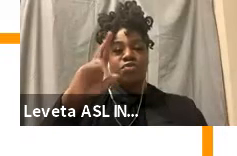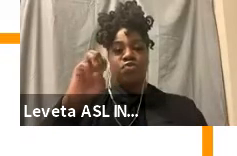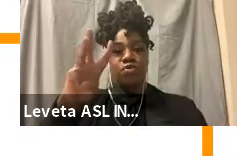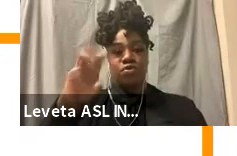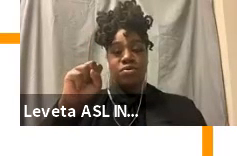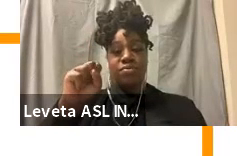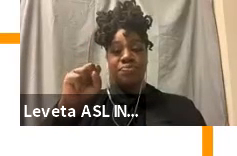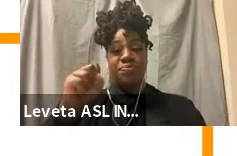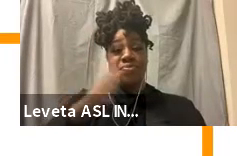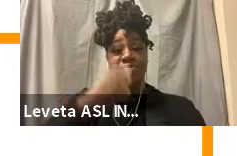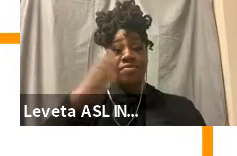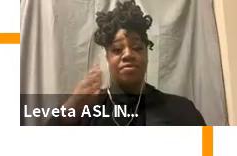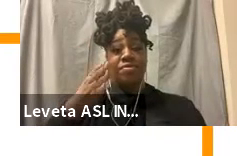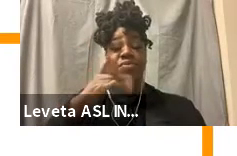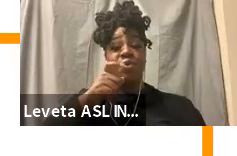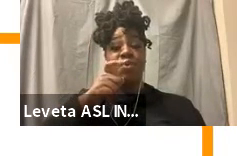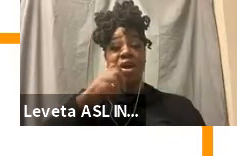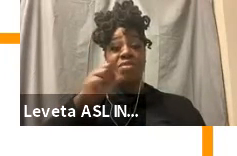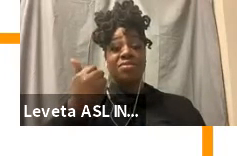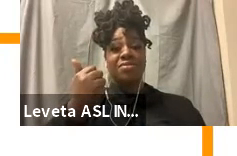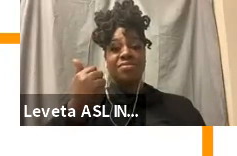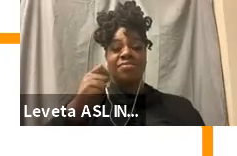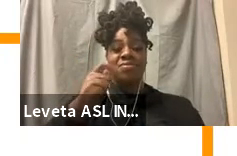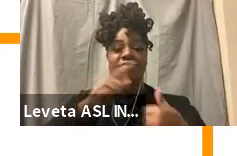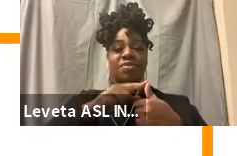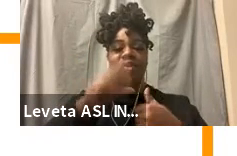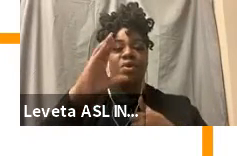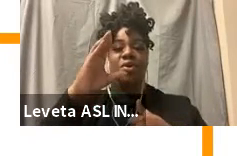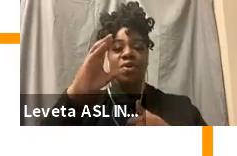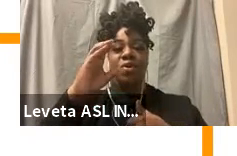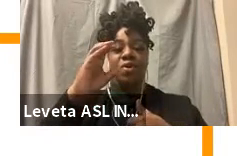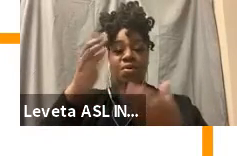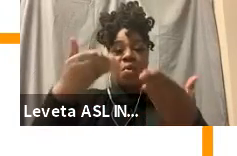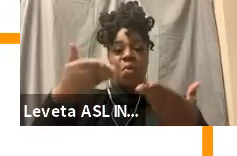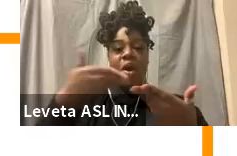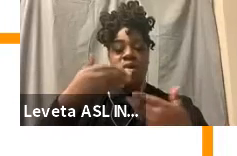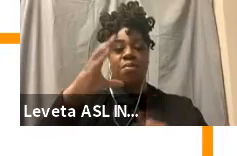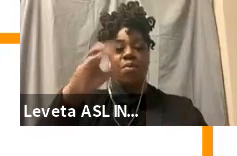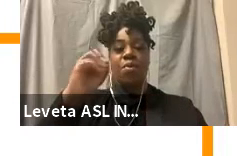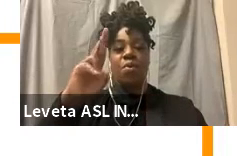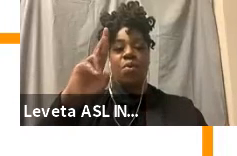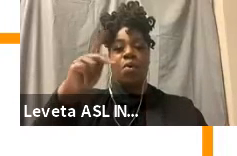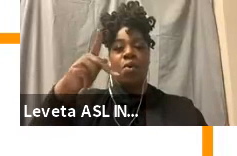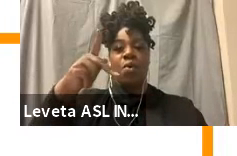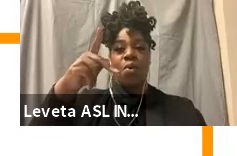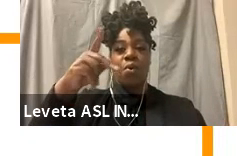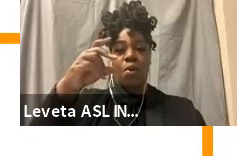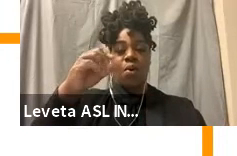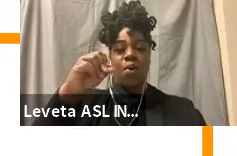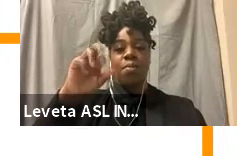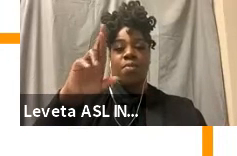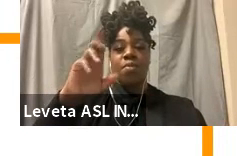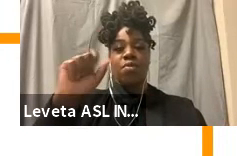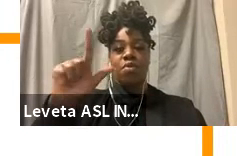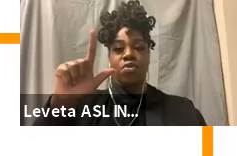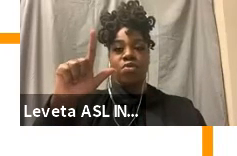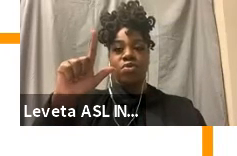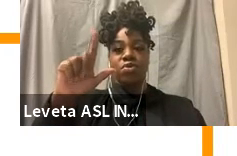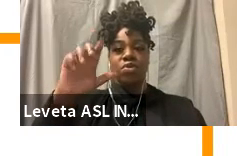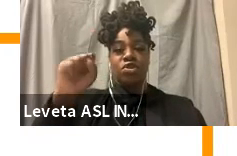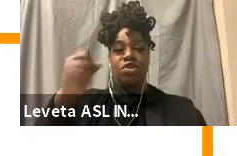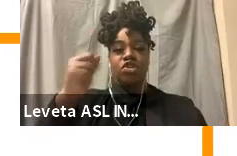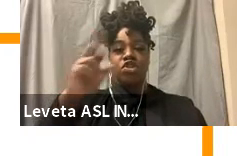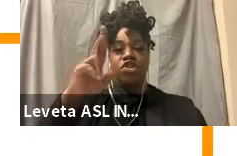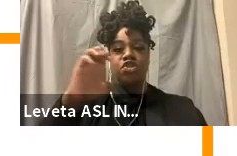Next up, I'm also so pleased to welcome Corporal Charisse Junius, who has been a Montgomery